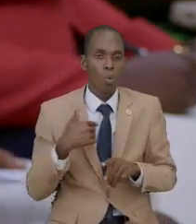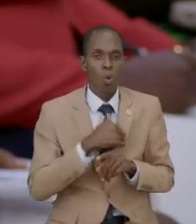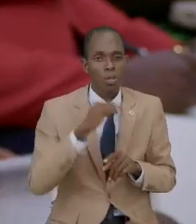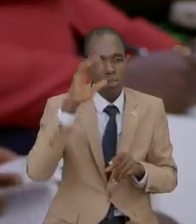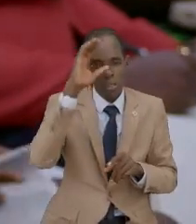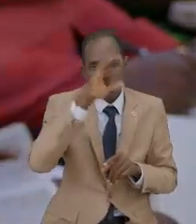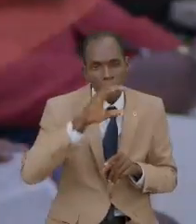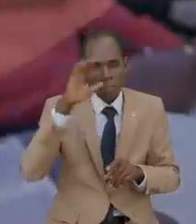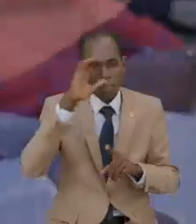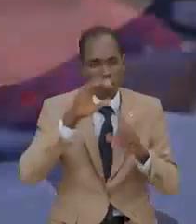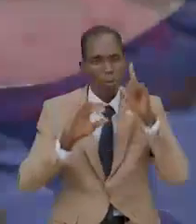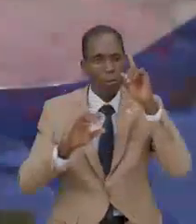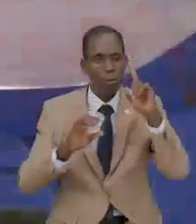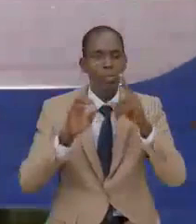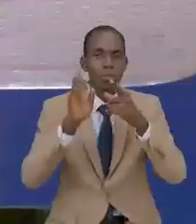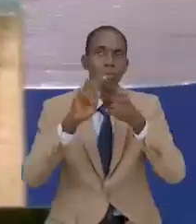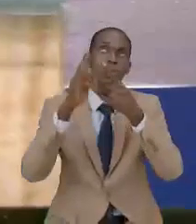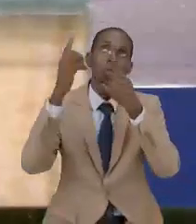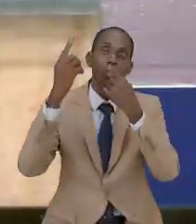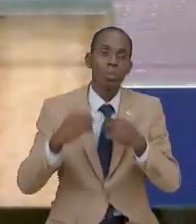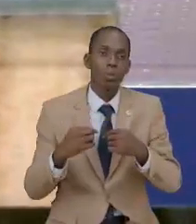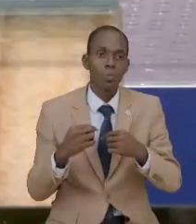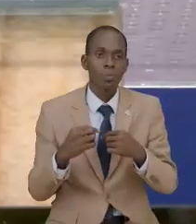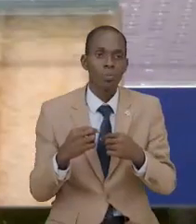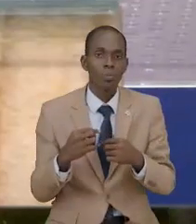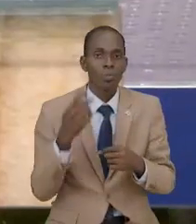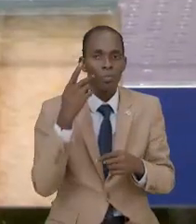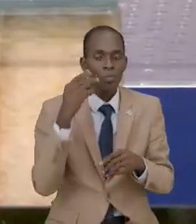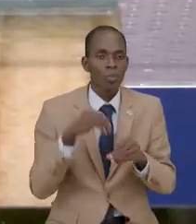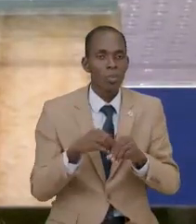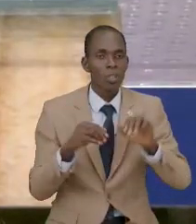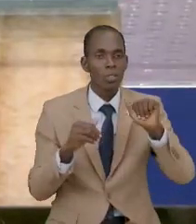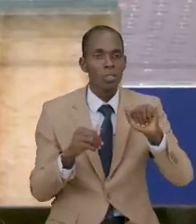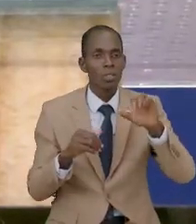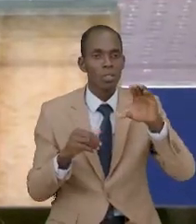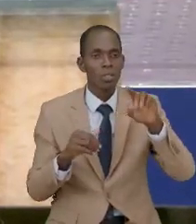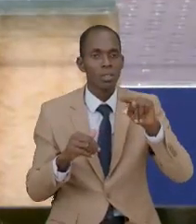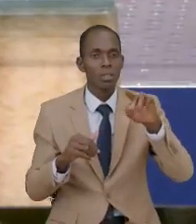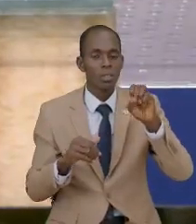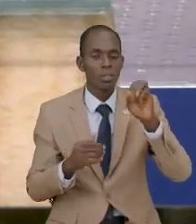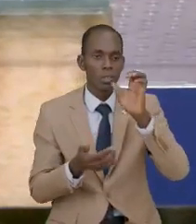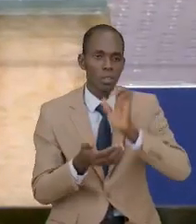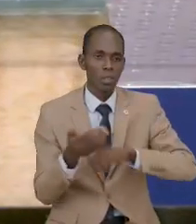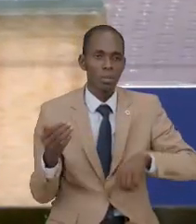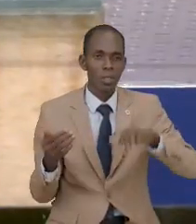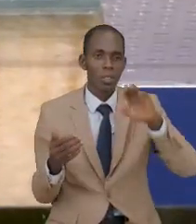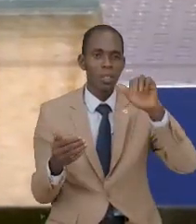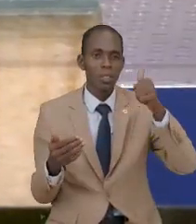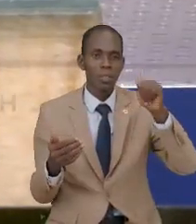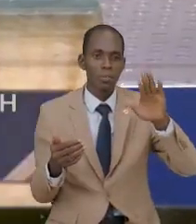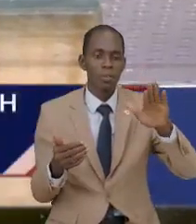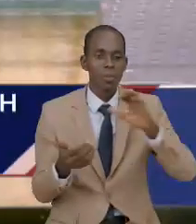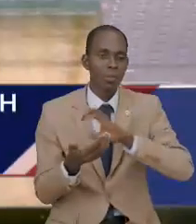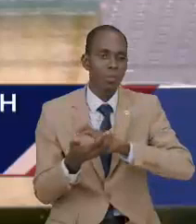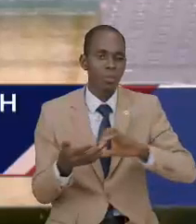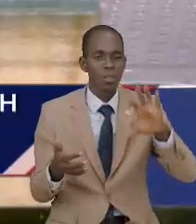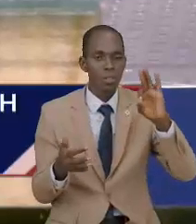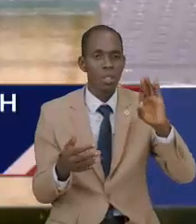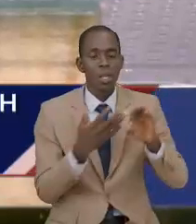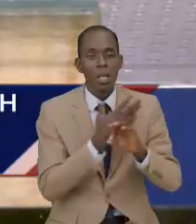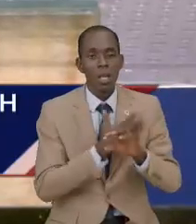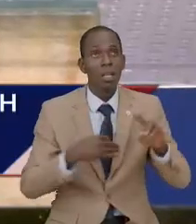one to come. Acts chapter 15, verse 9. And he put no